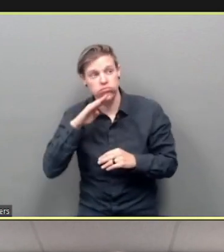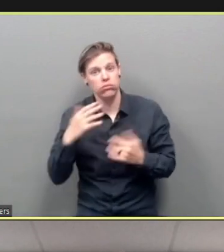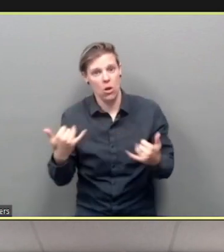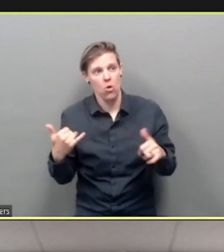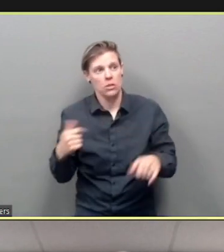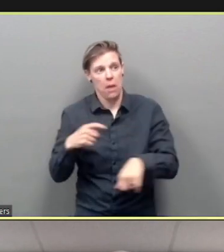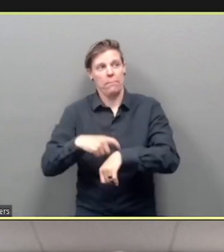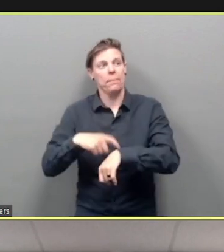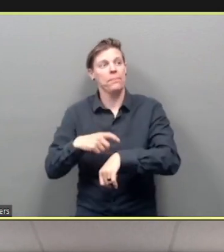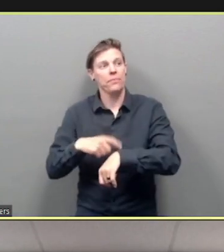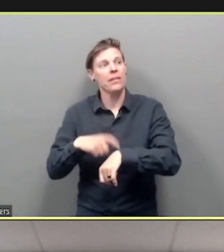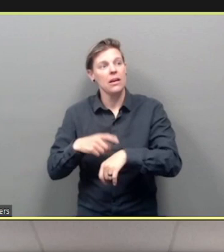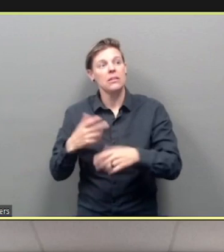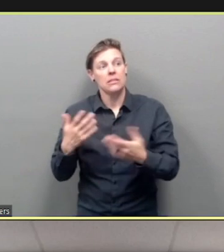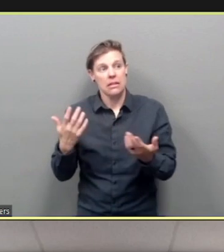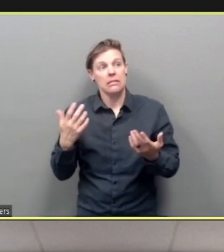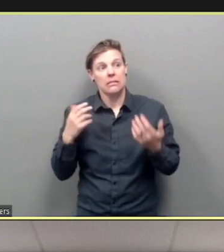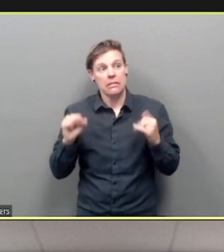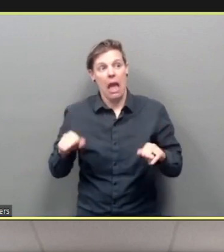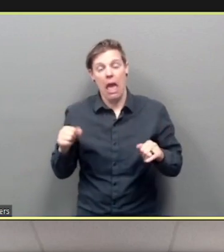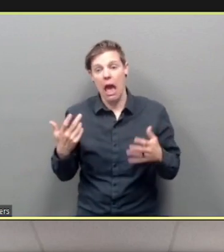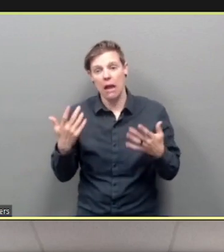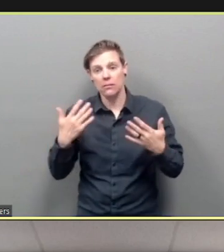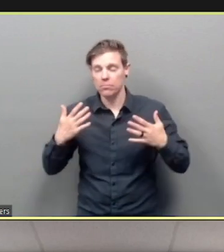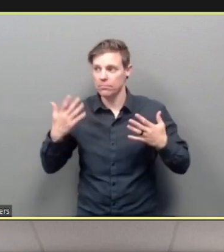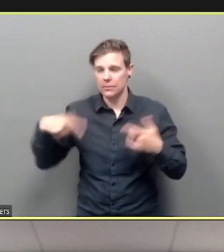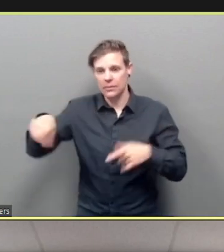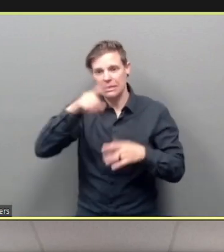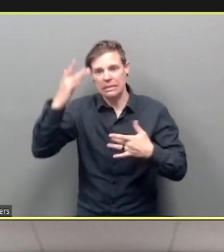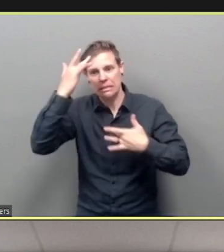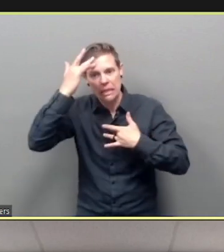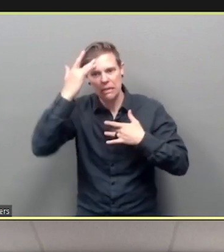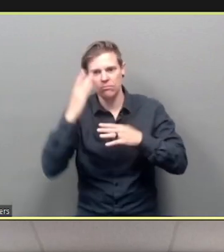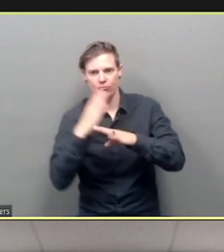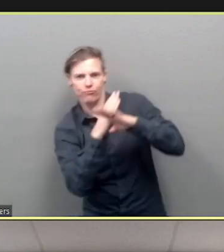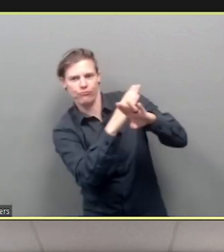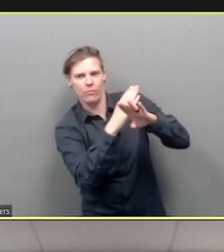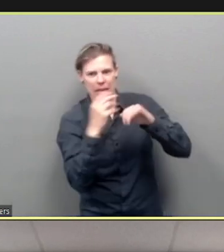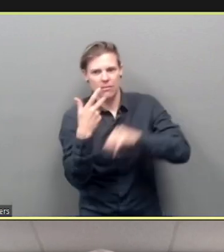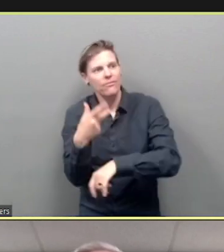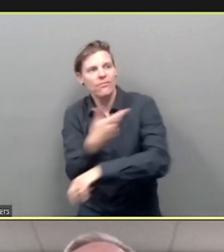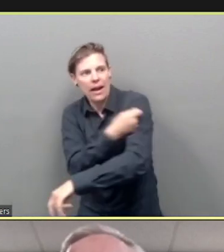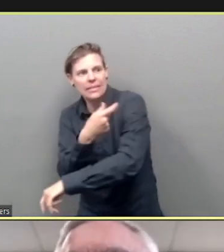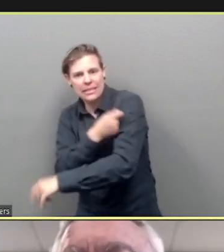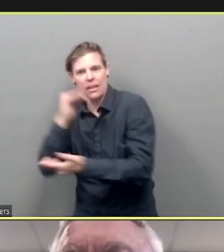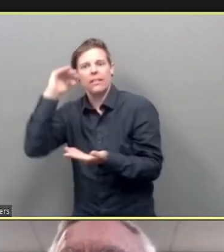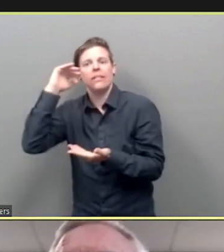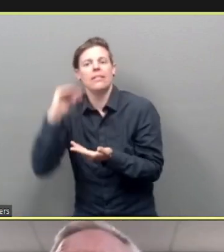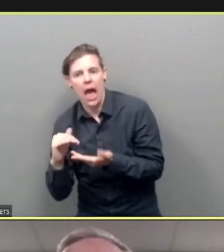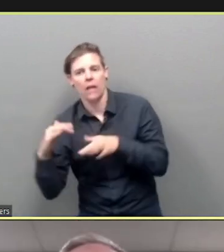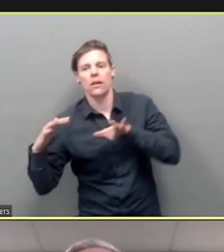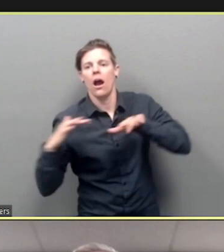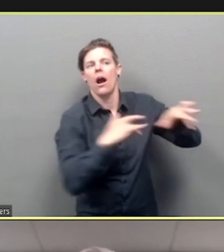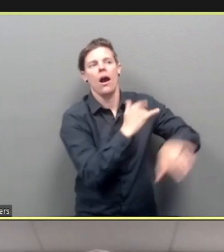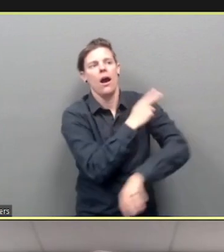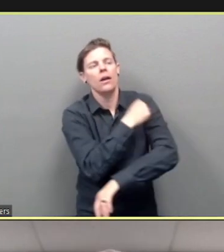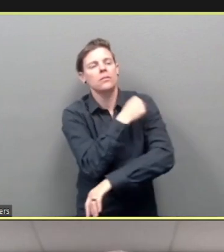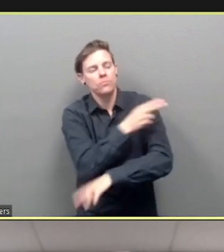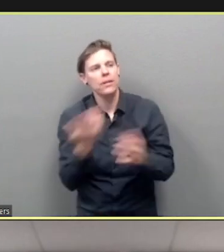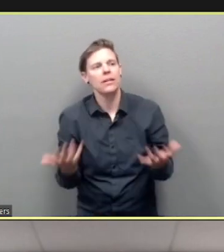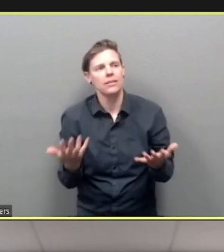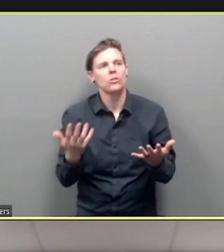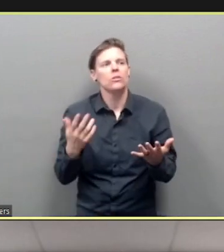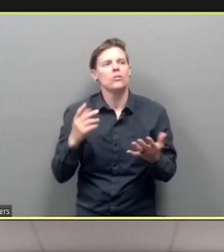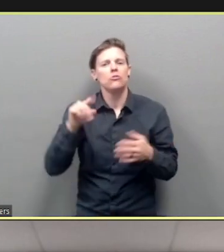preventable disease. Someone put in the chat on Facebook, which I don't follow myself, so don't try to reach me that way, that they